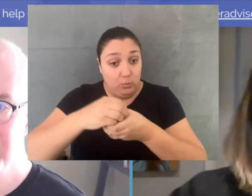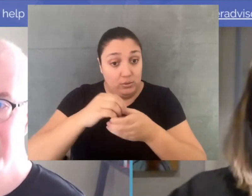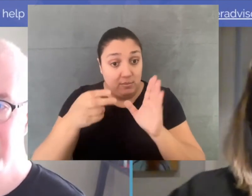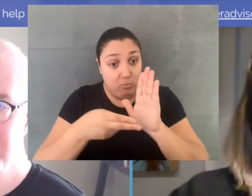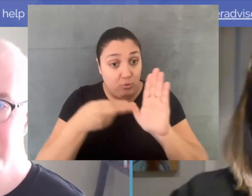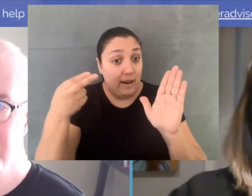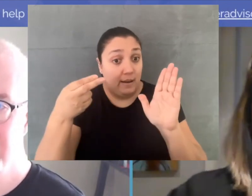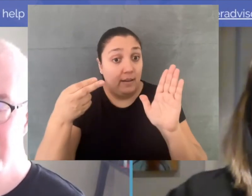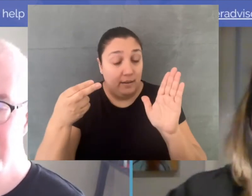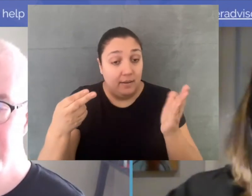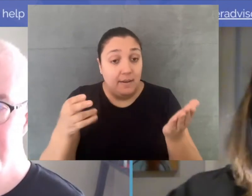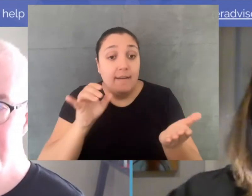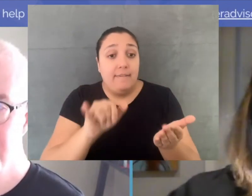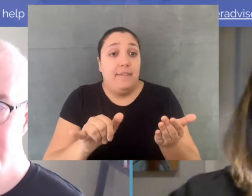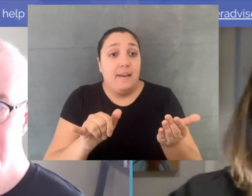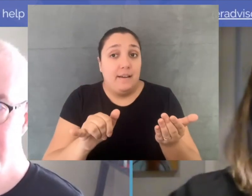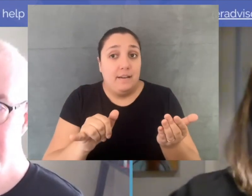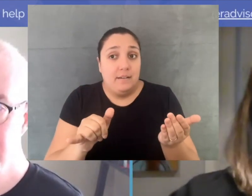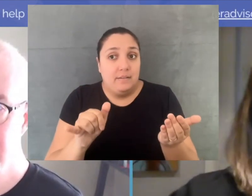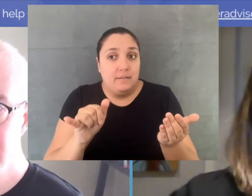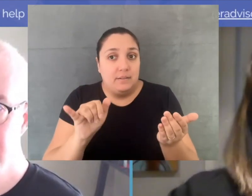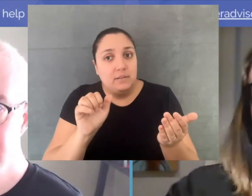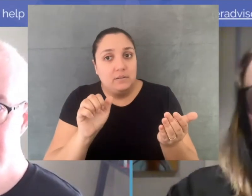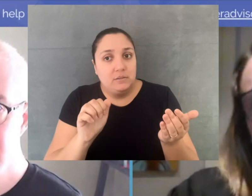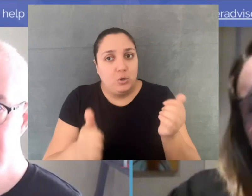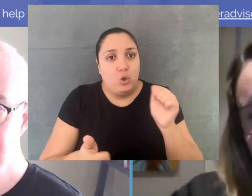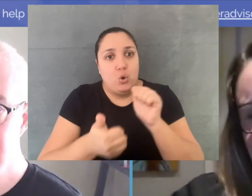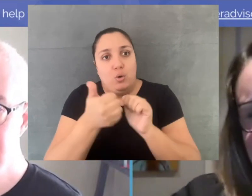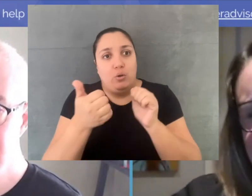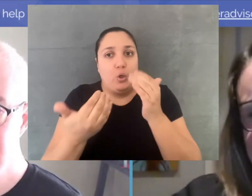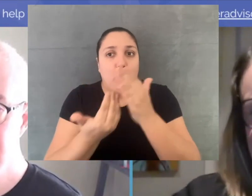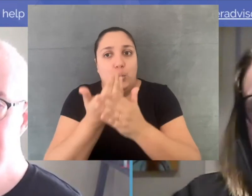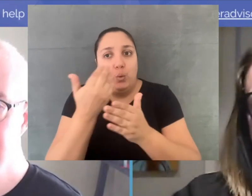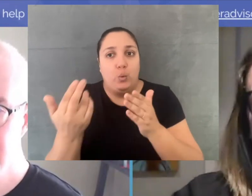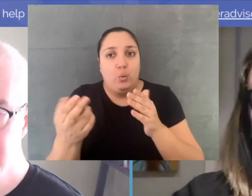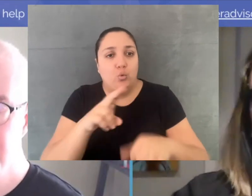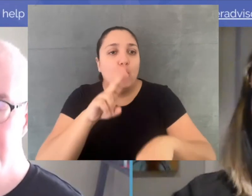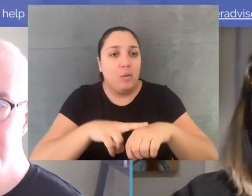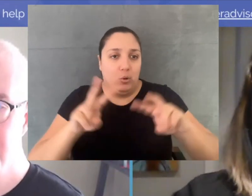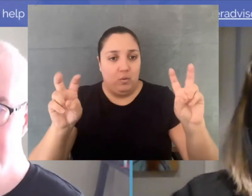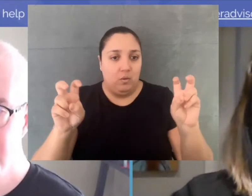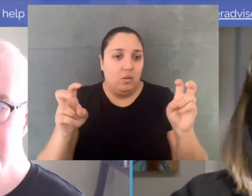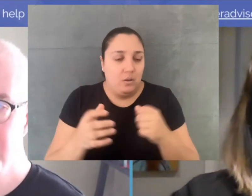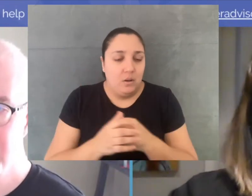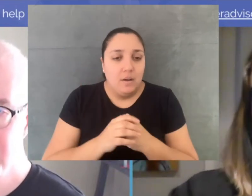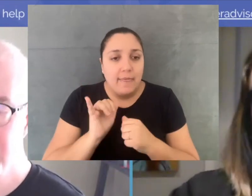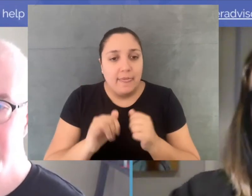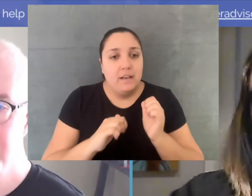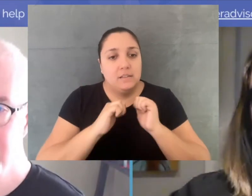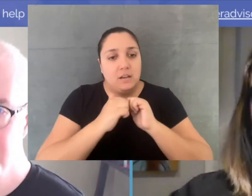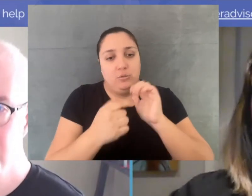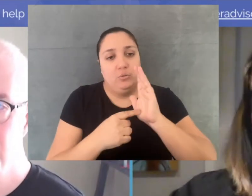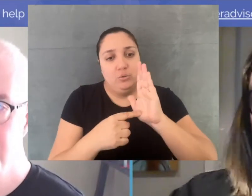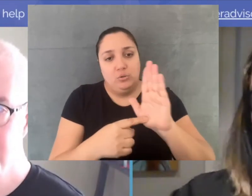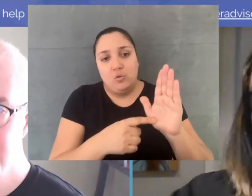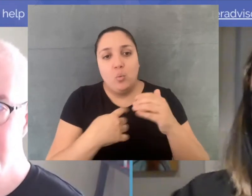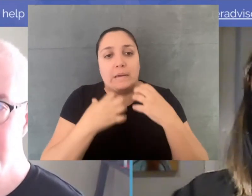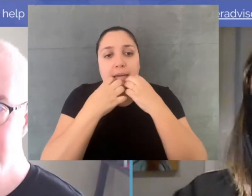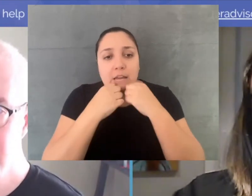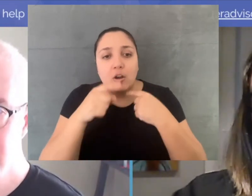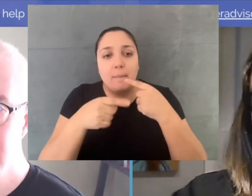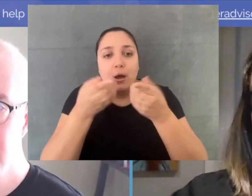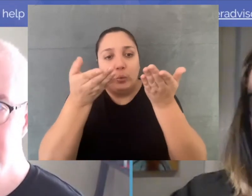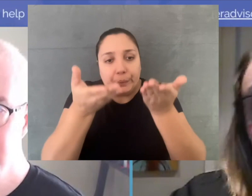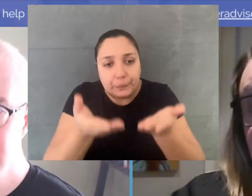that inclusive branding is how it's becoming the new norm. And it's how that you show people we care